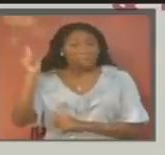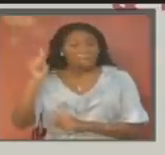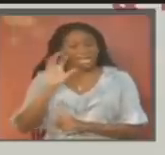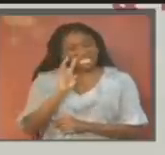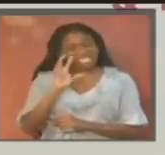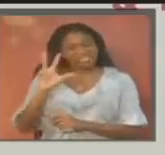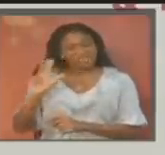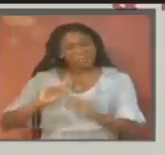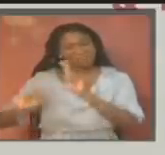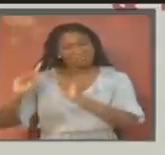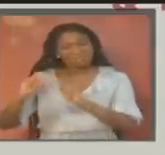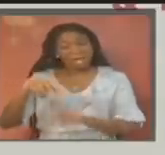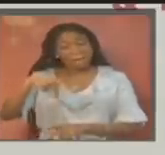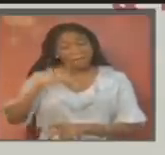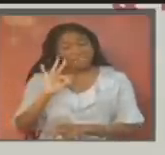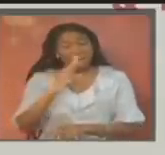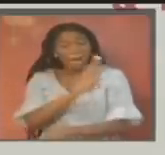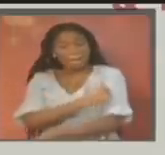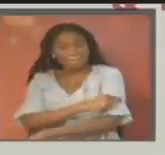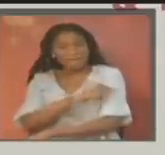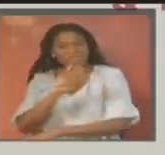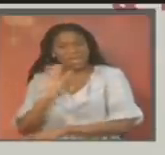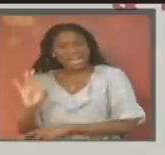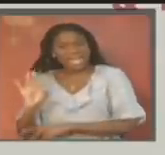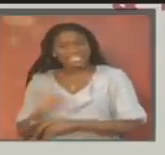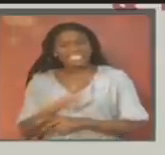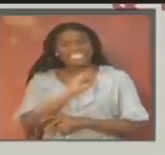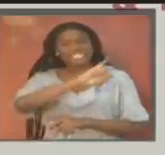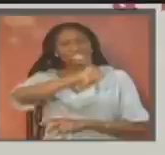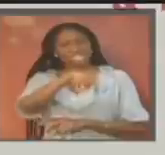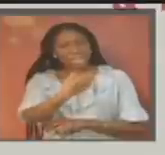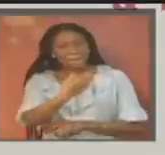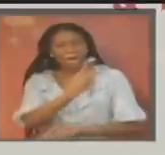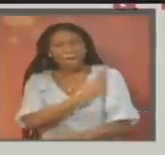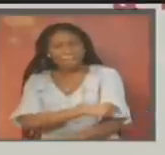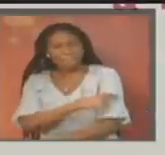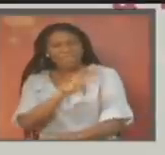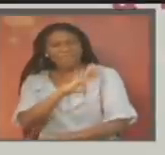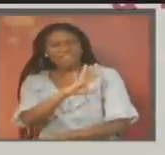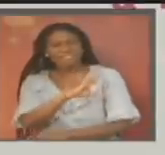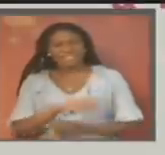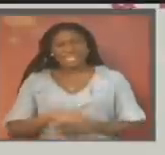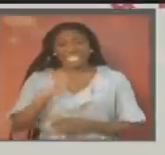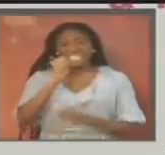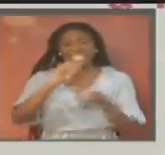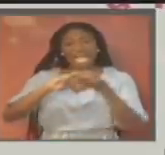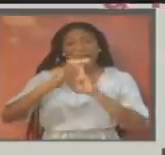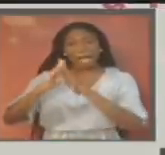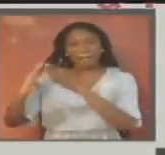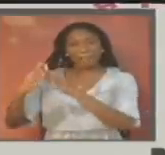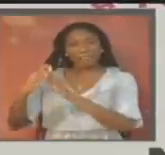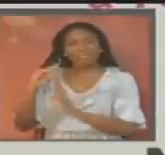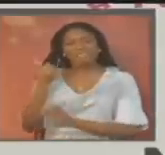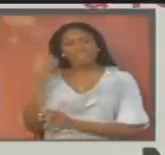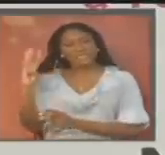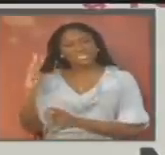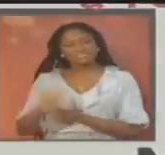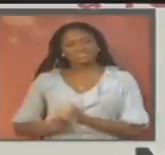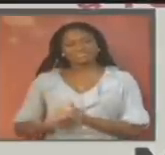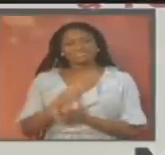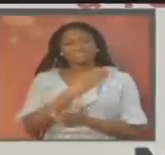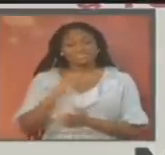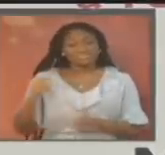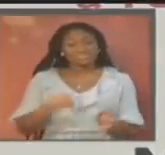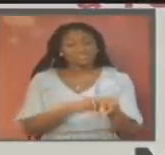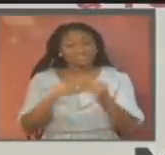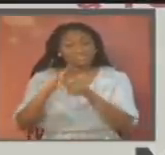New Point Fortin Hospital, 49, St. James Medical Complex, 45, Scarborough Regional Hospital, Fort King George, 27,